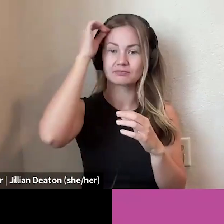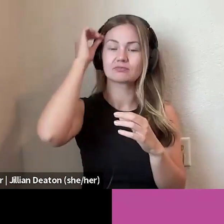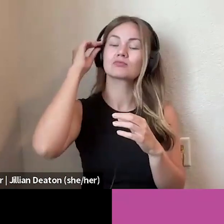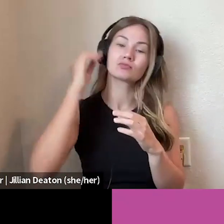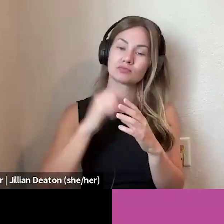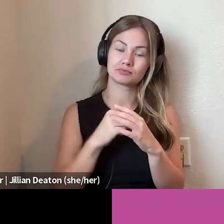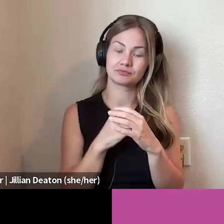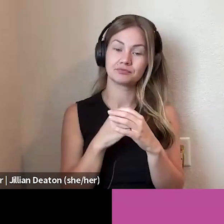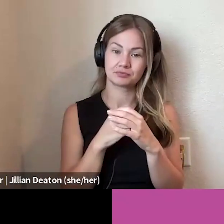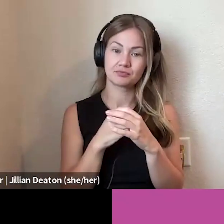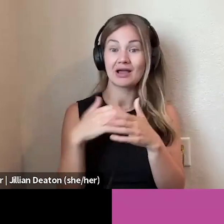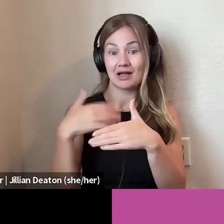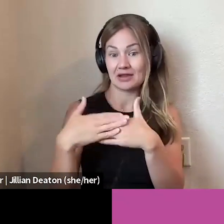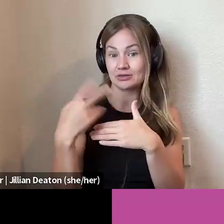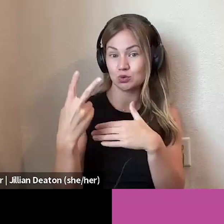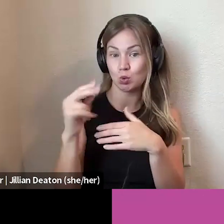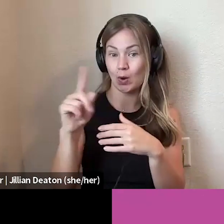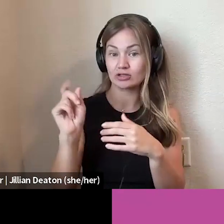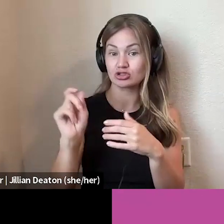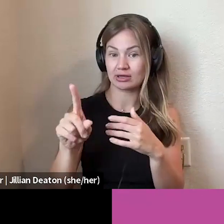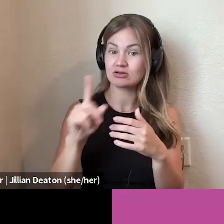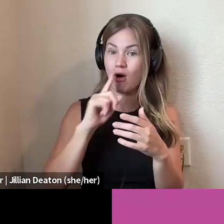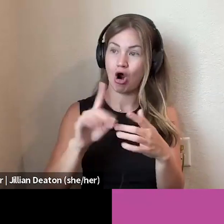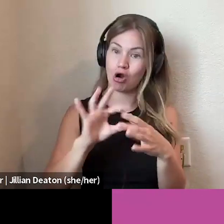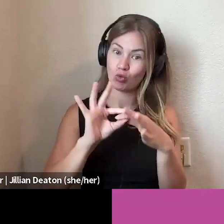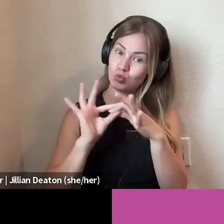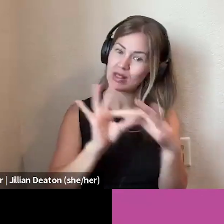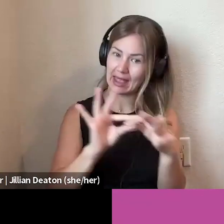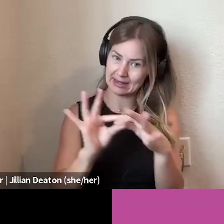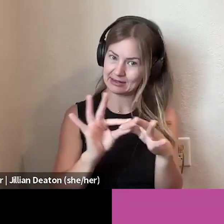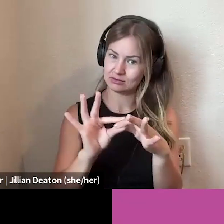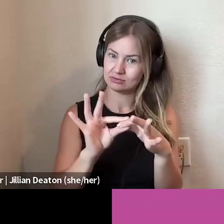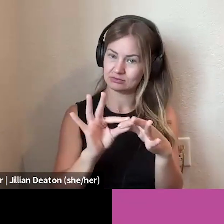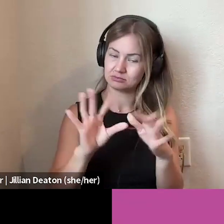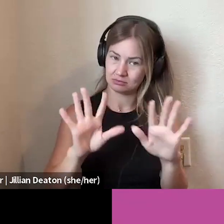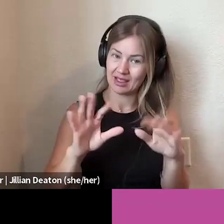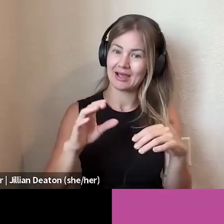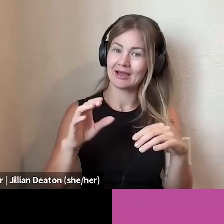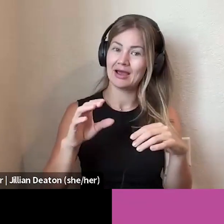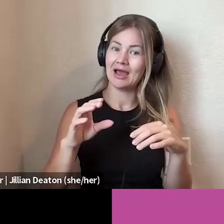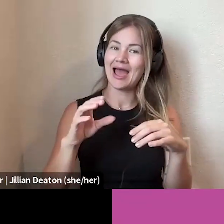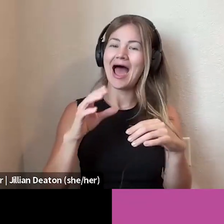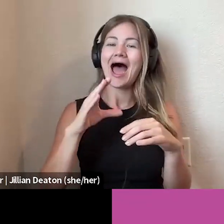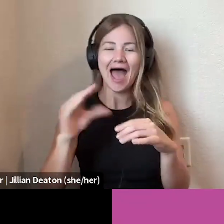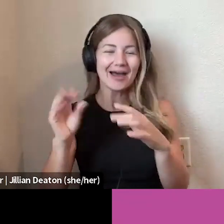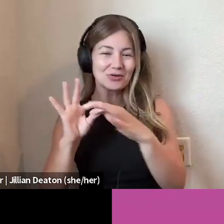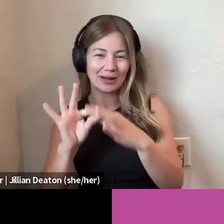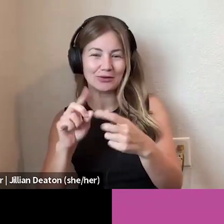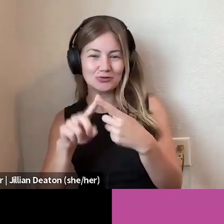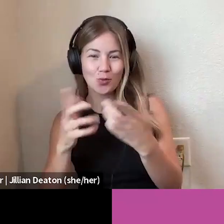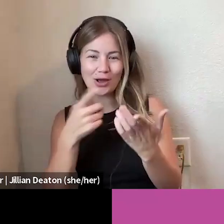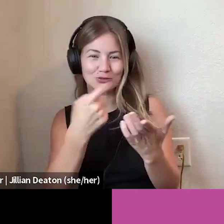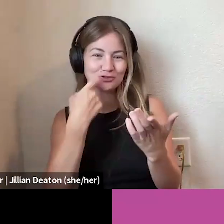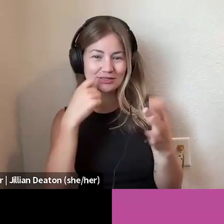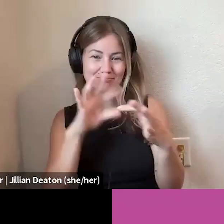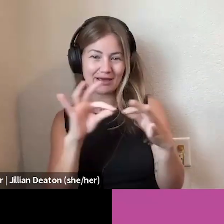The next two questions are related, but they are, and they're related to each other and also slightly related to what you just said. So I feel like you